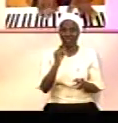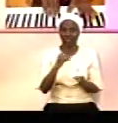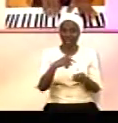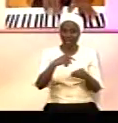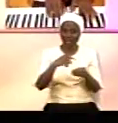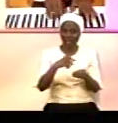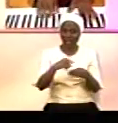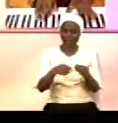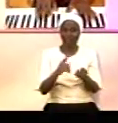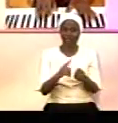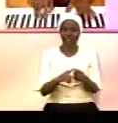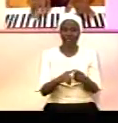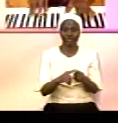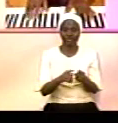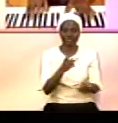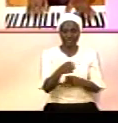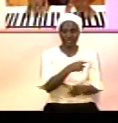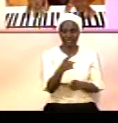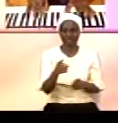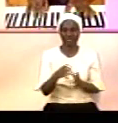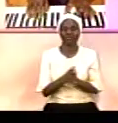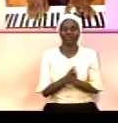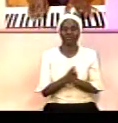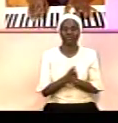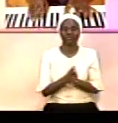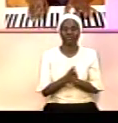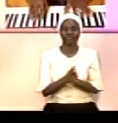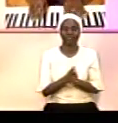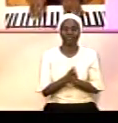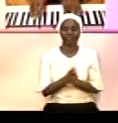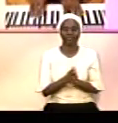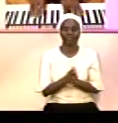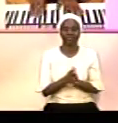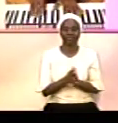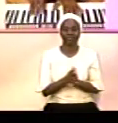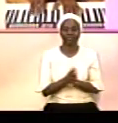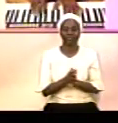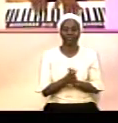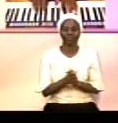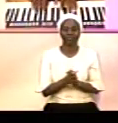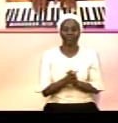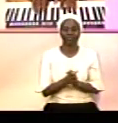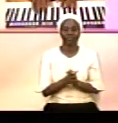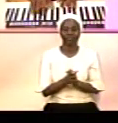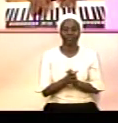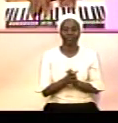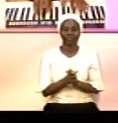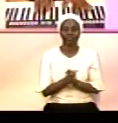Thank you.